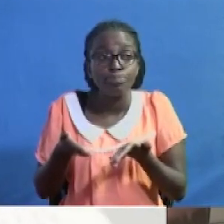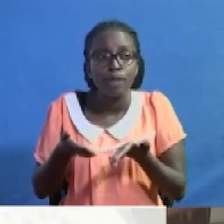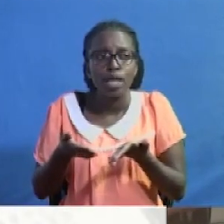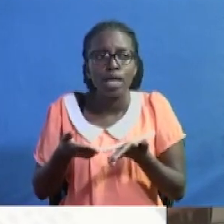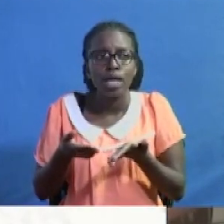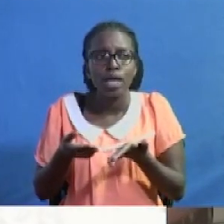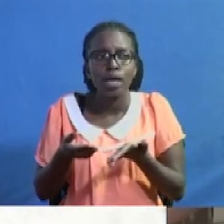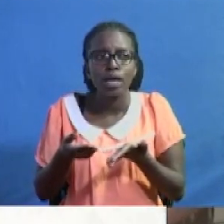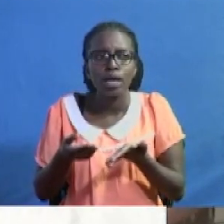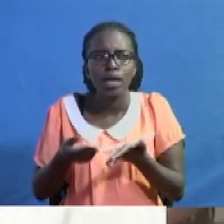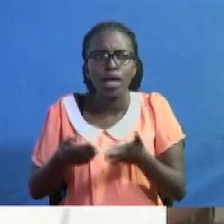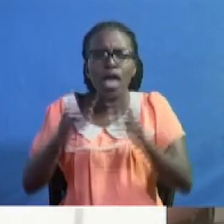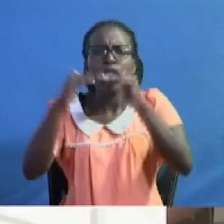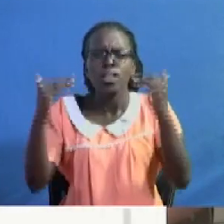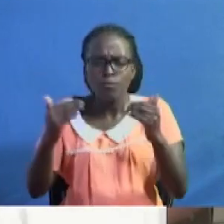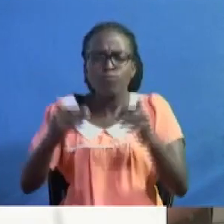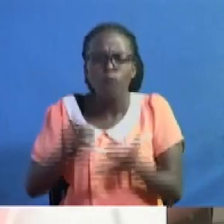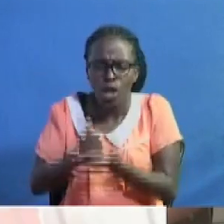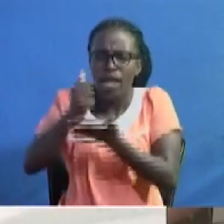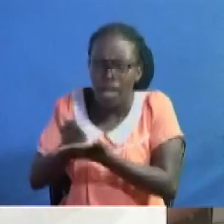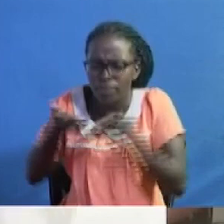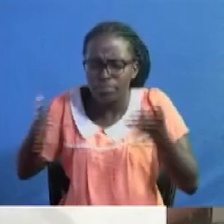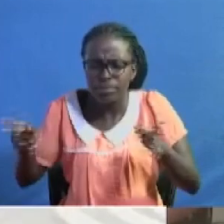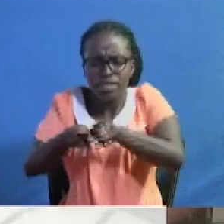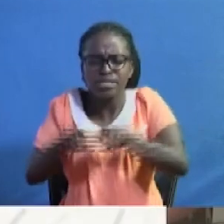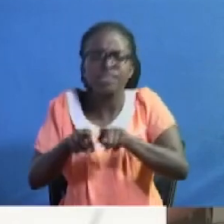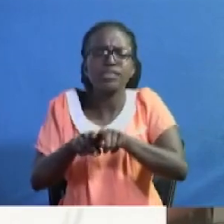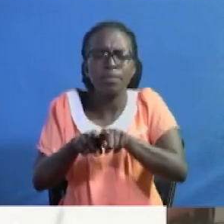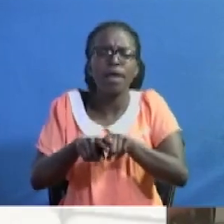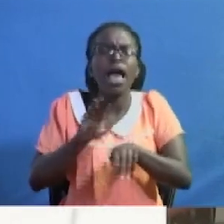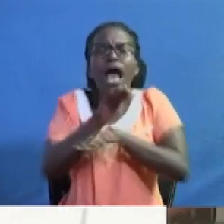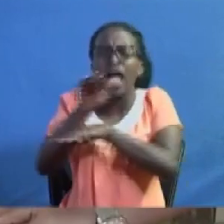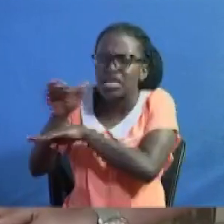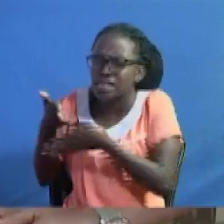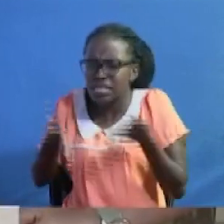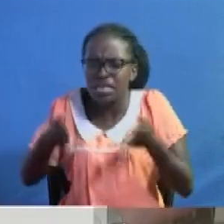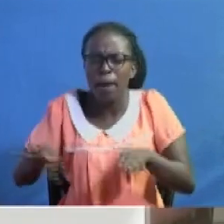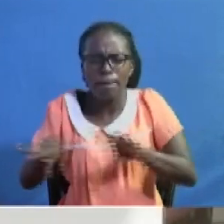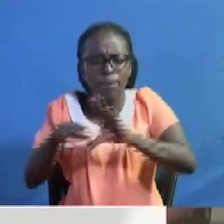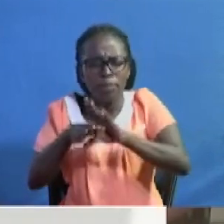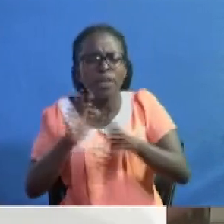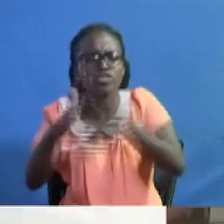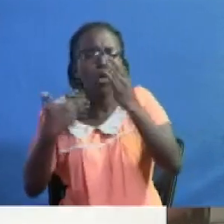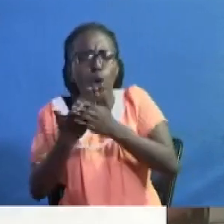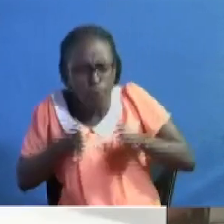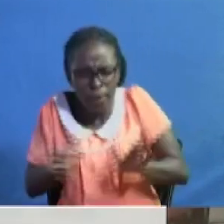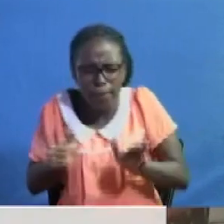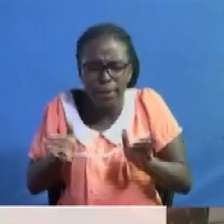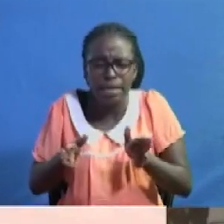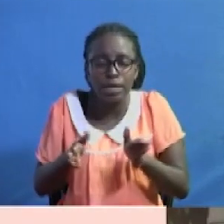later we were able to assess the thing, but still my urges and my request is the members of the public should